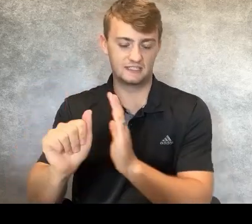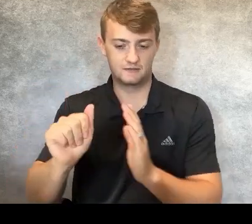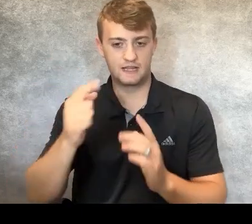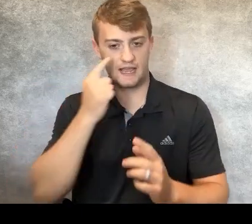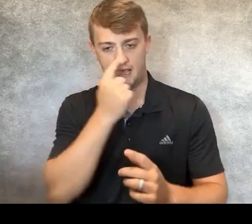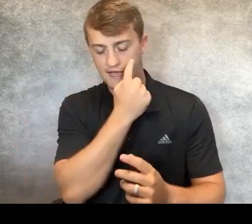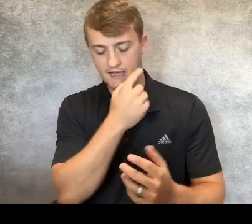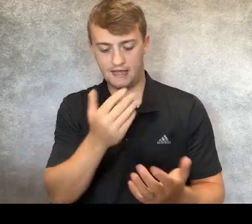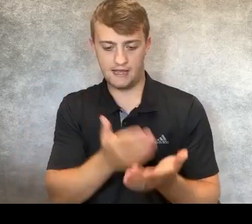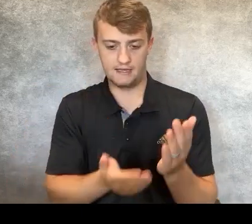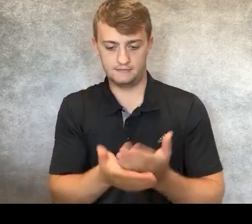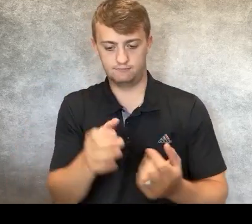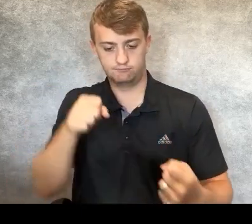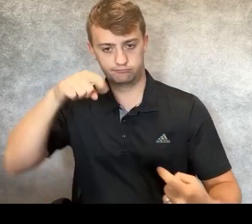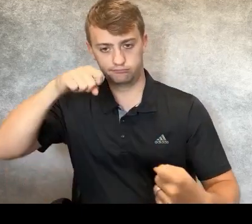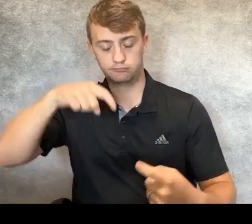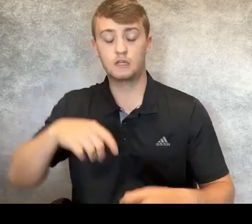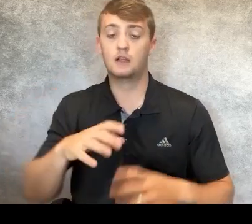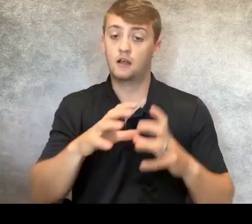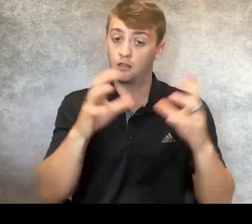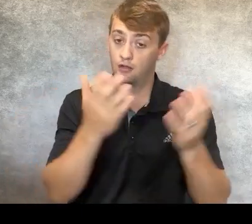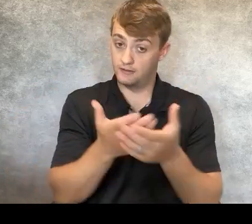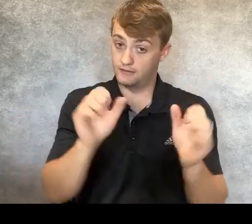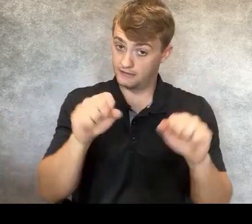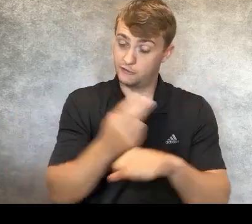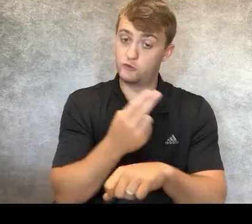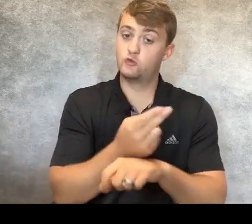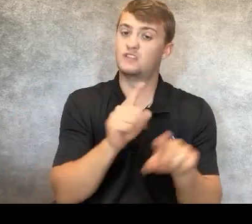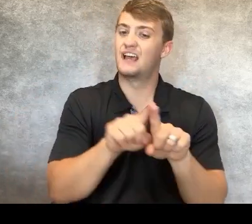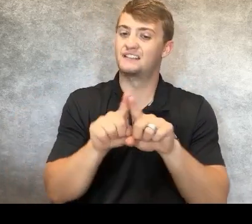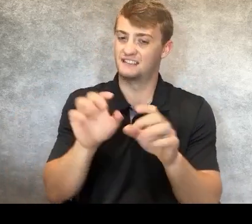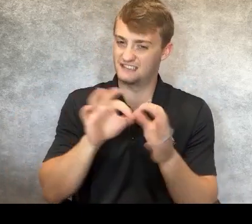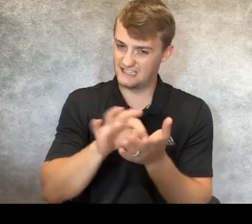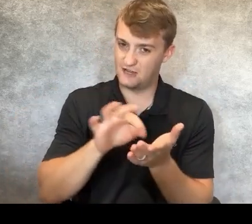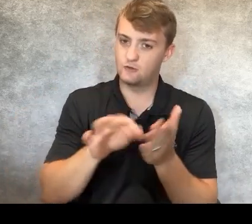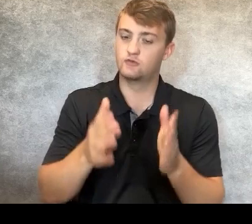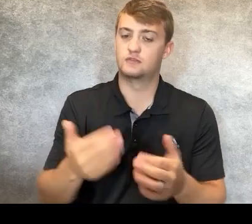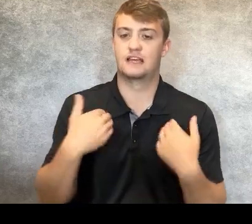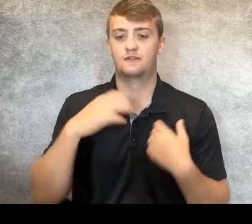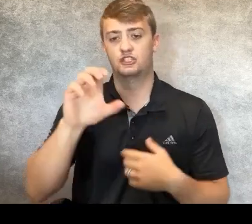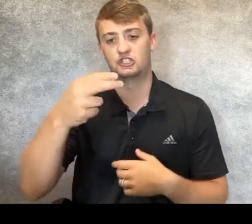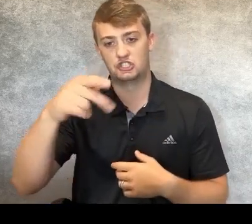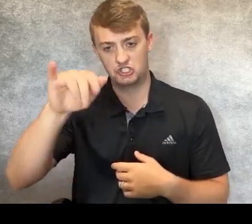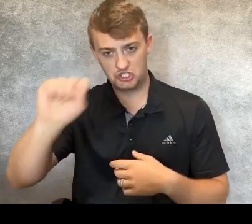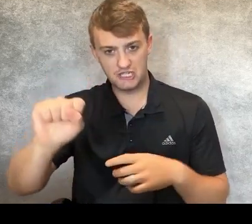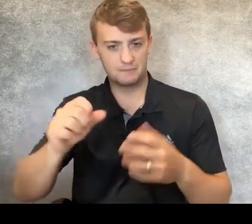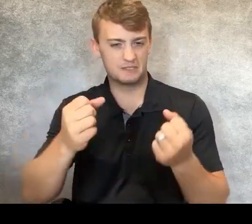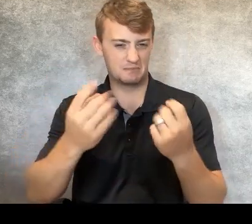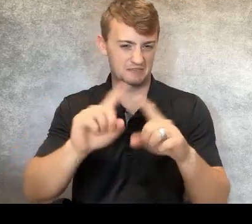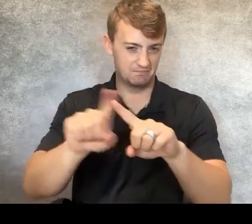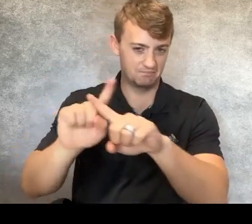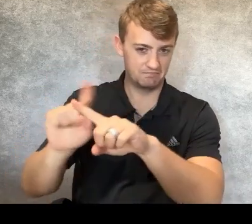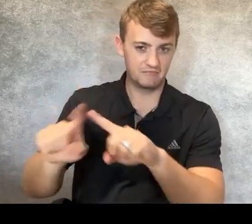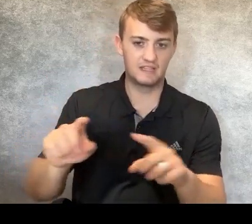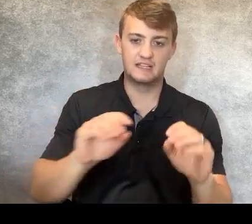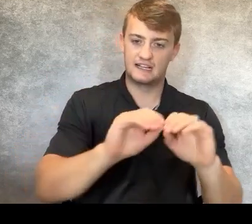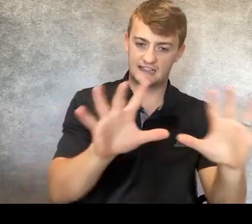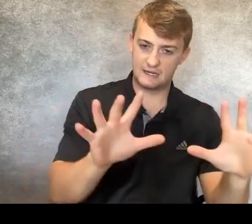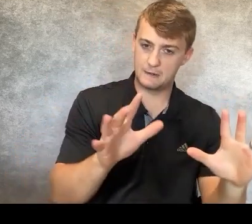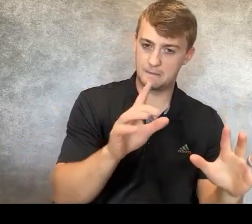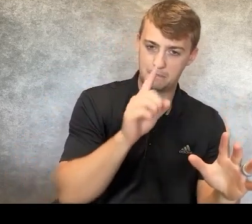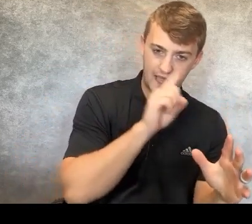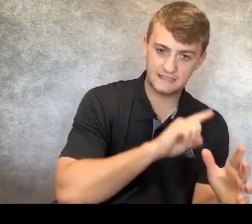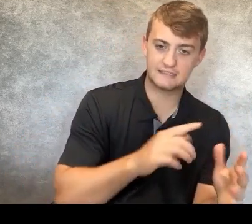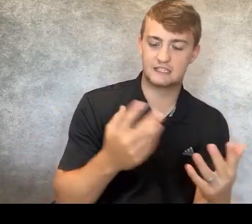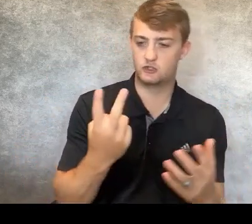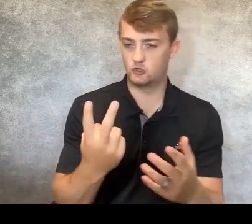coordination. As you can see, there are many things that can be used as counters. I have some counting chips. I have a couple different varieties. We have the clear